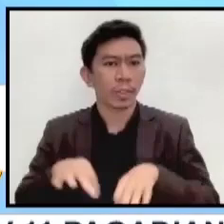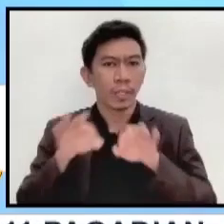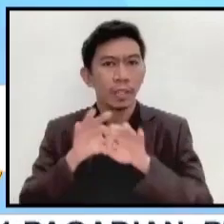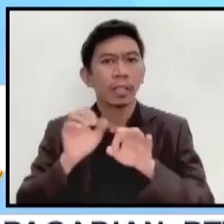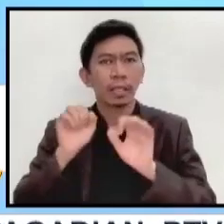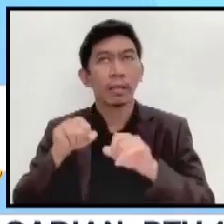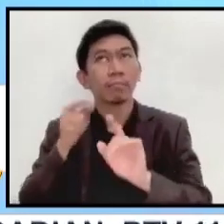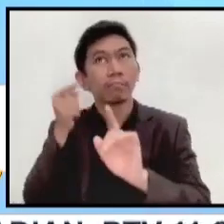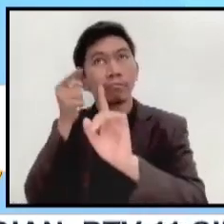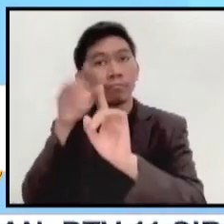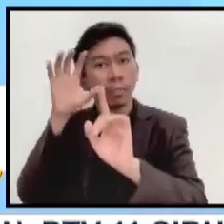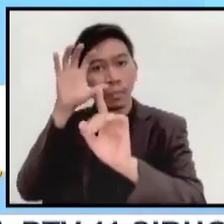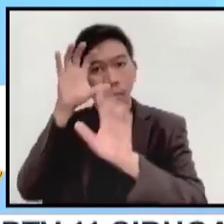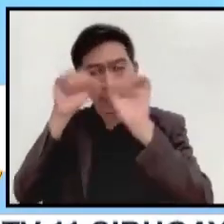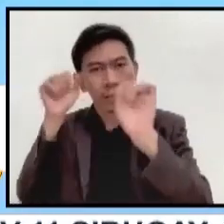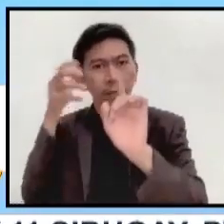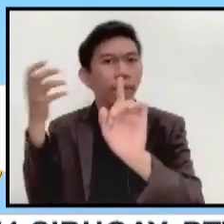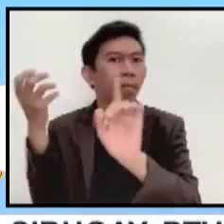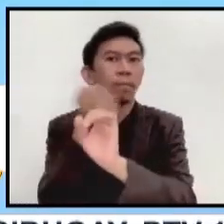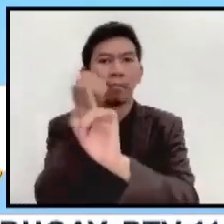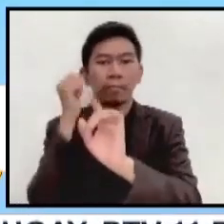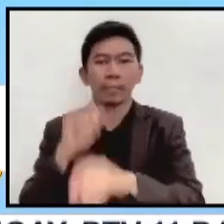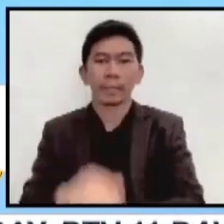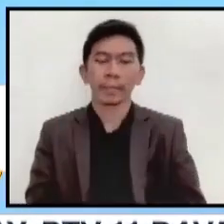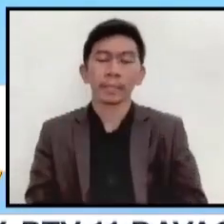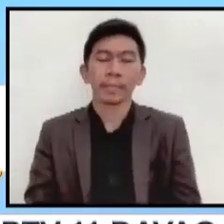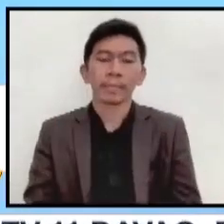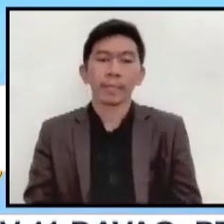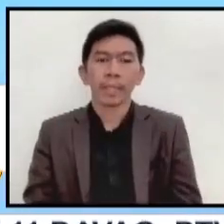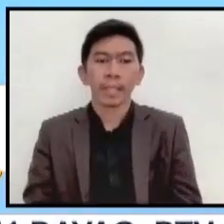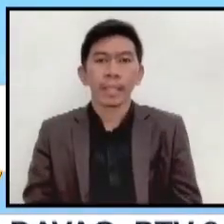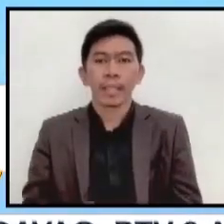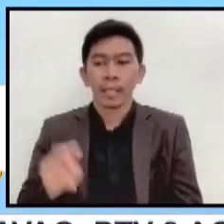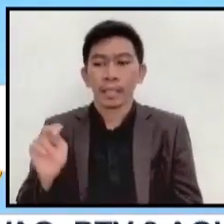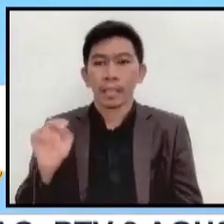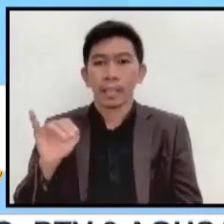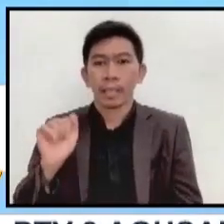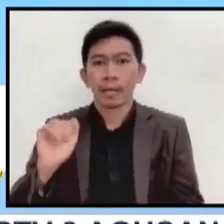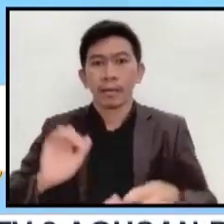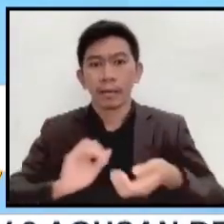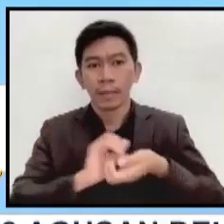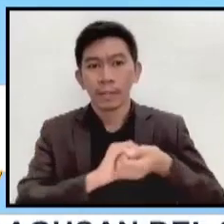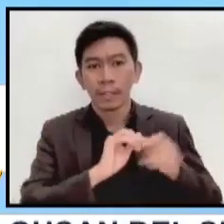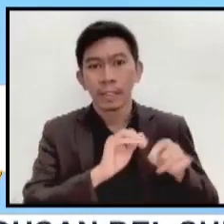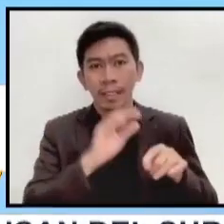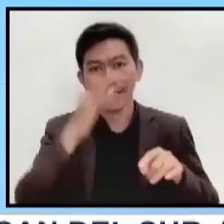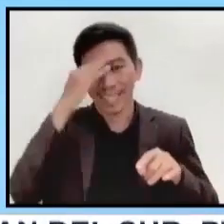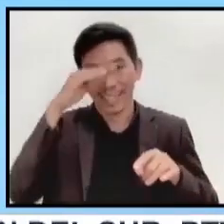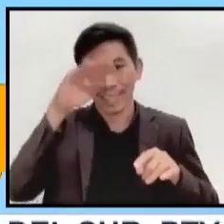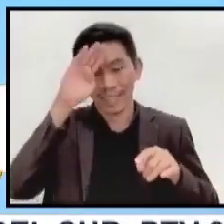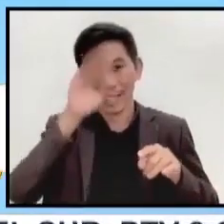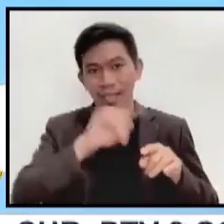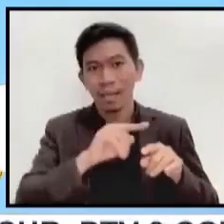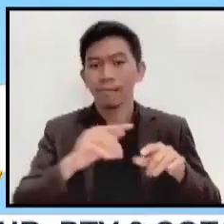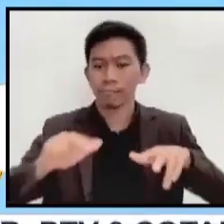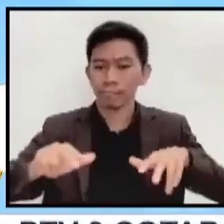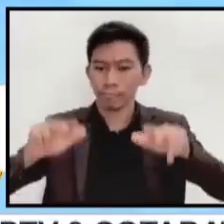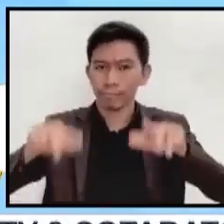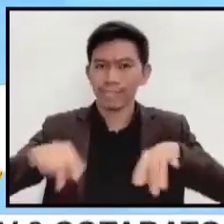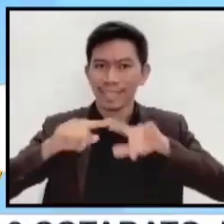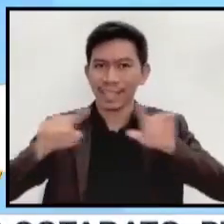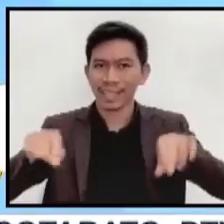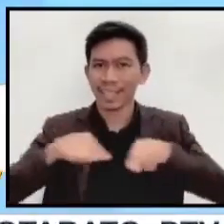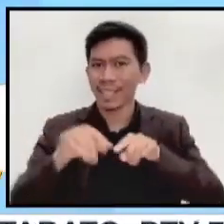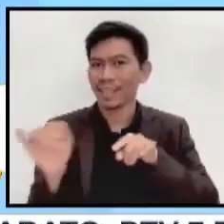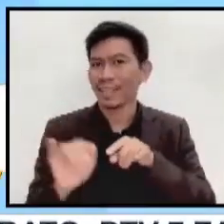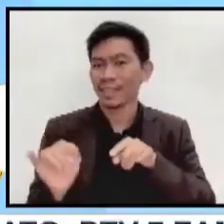security and food security. Nakipag-partner din ang NIA sa pamahalang panalawigan ng Cavite ay isang kasunduan din ang kanilang pinirmahan.